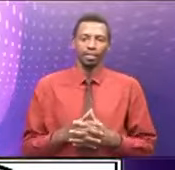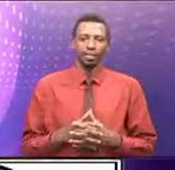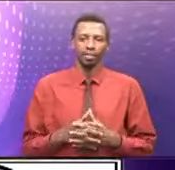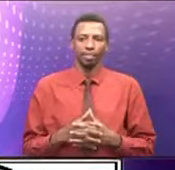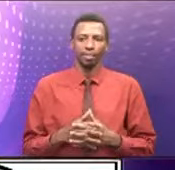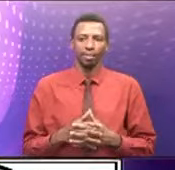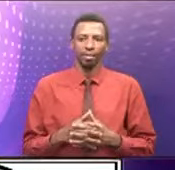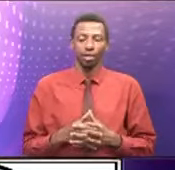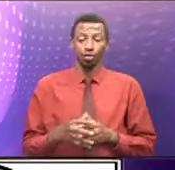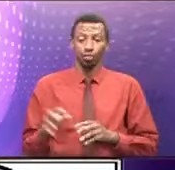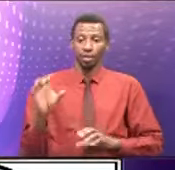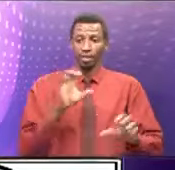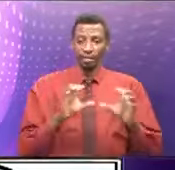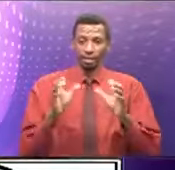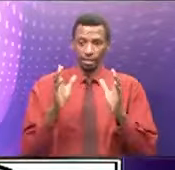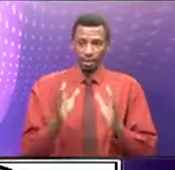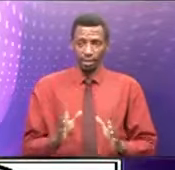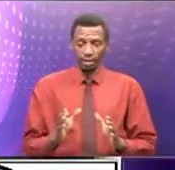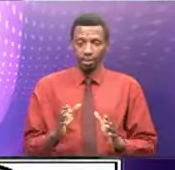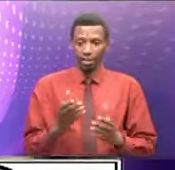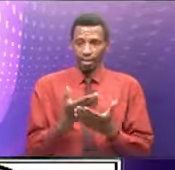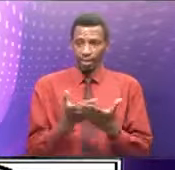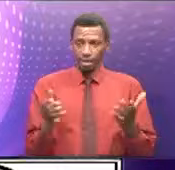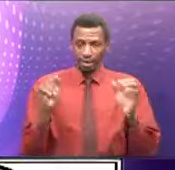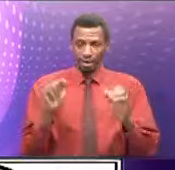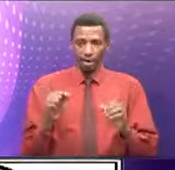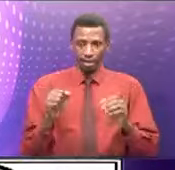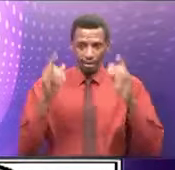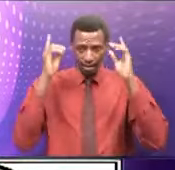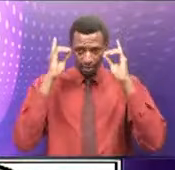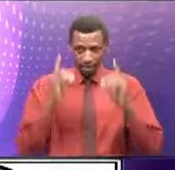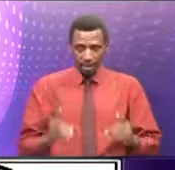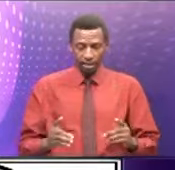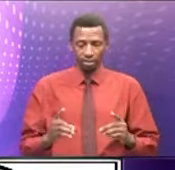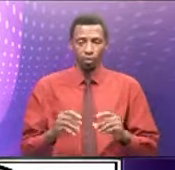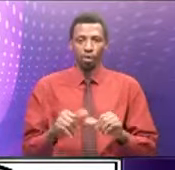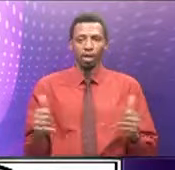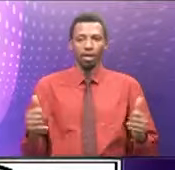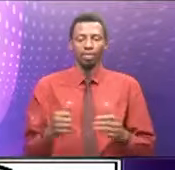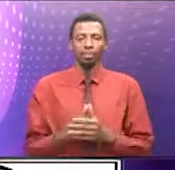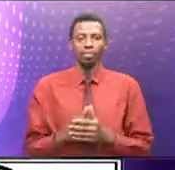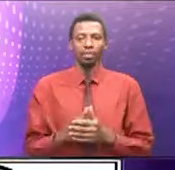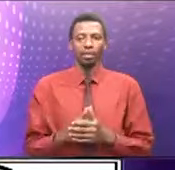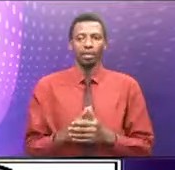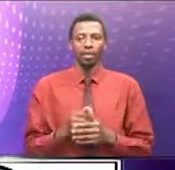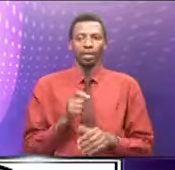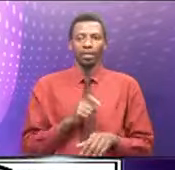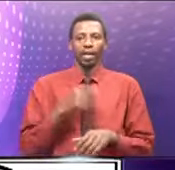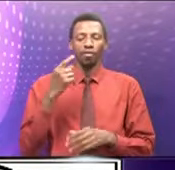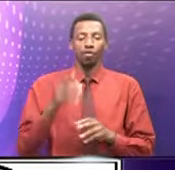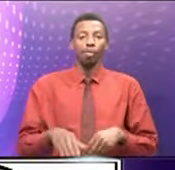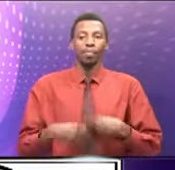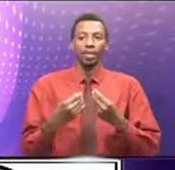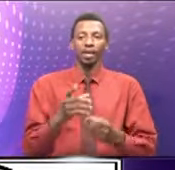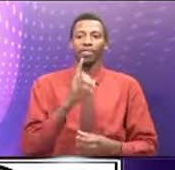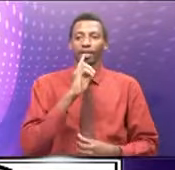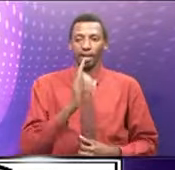to the citizens so that they can make an informed decision. When giving directions